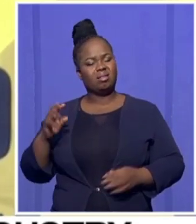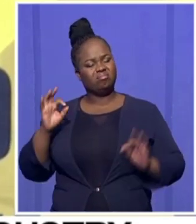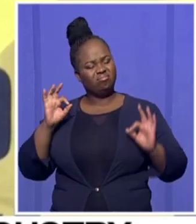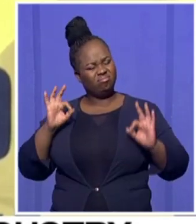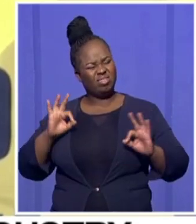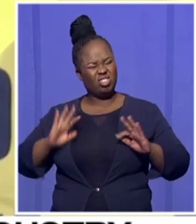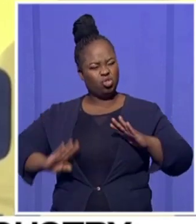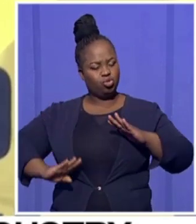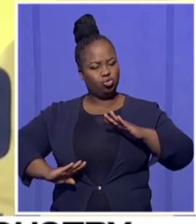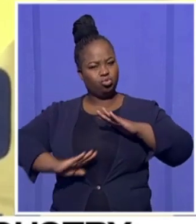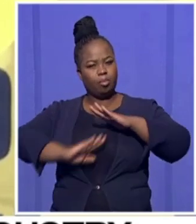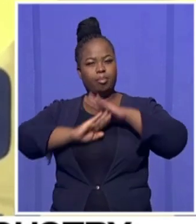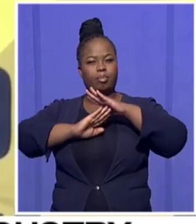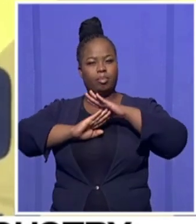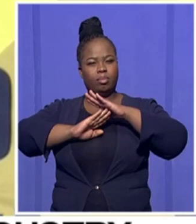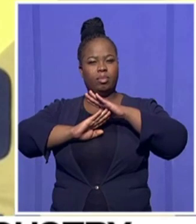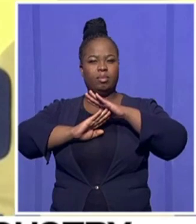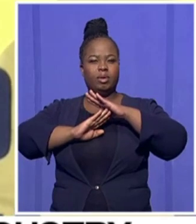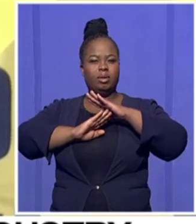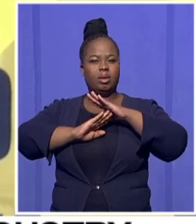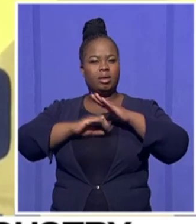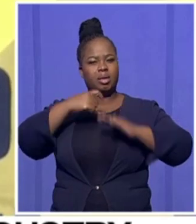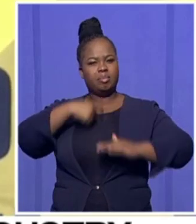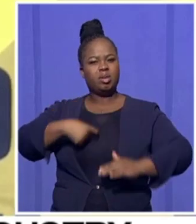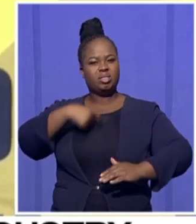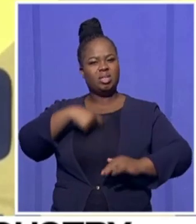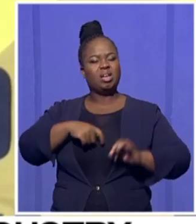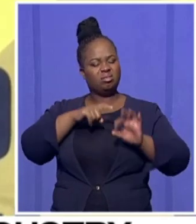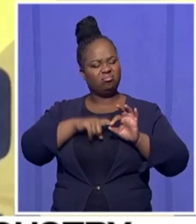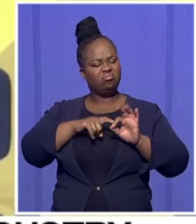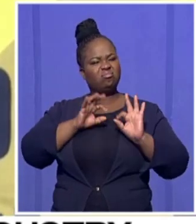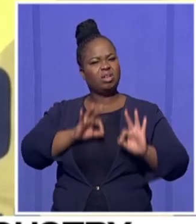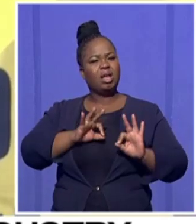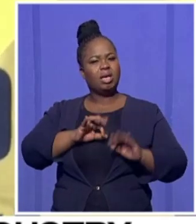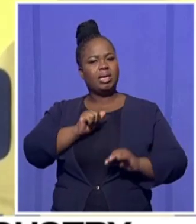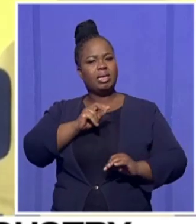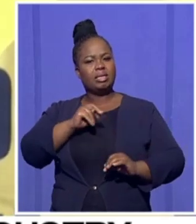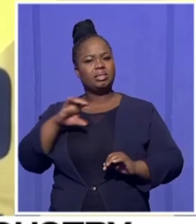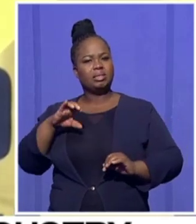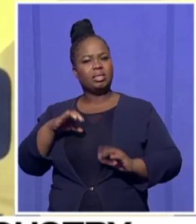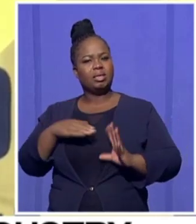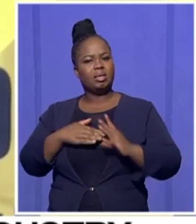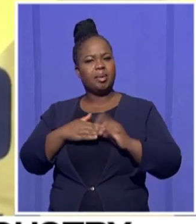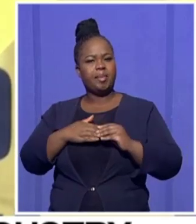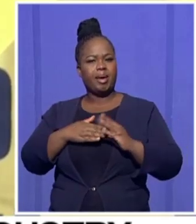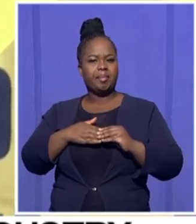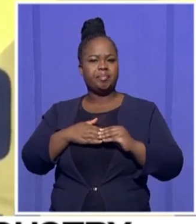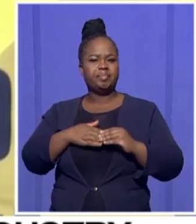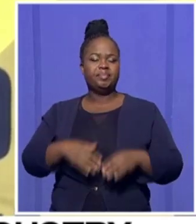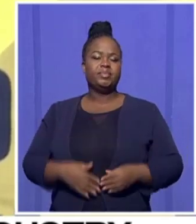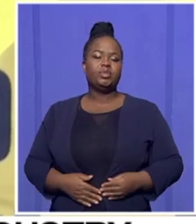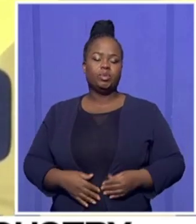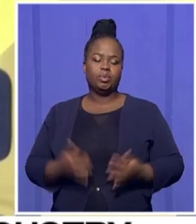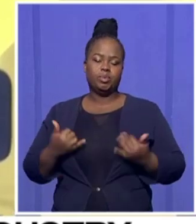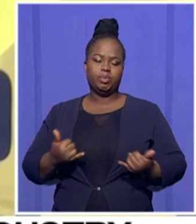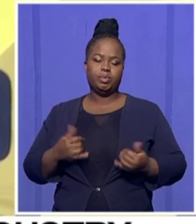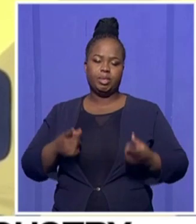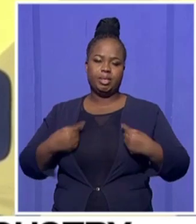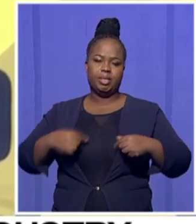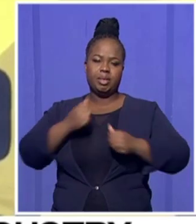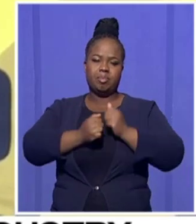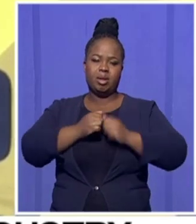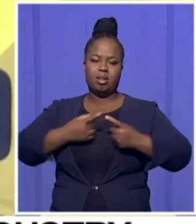qualities we have come to expect of an ANC cadre. On this day, as we bid our brother